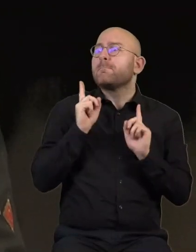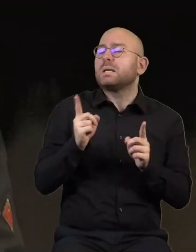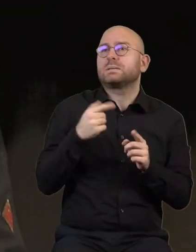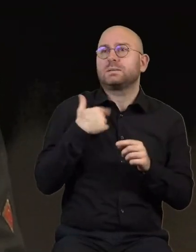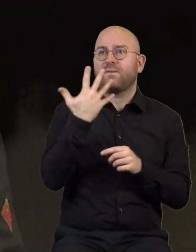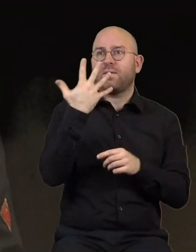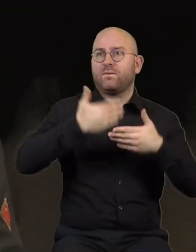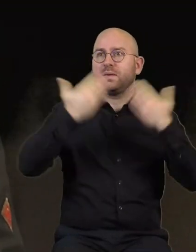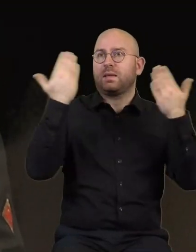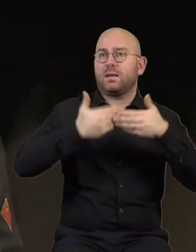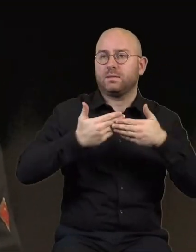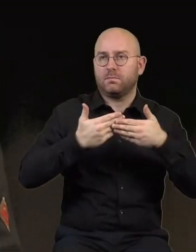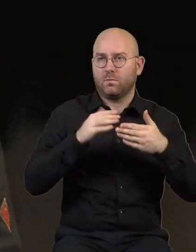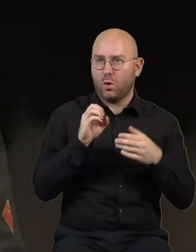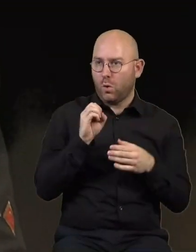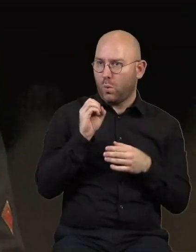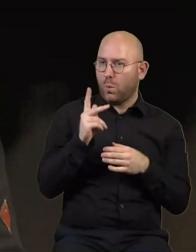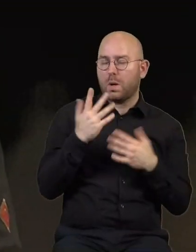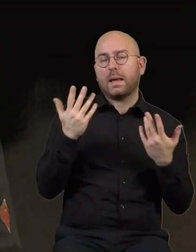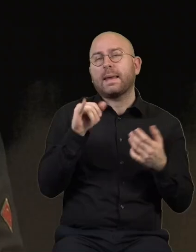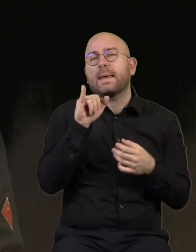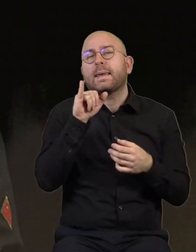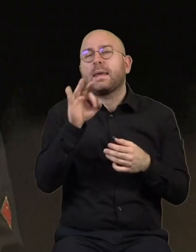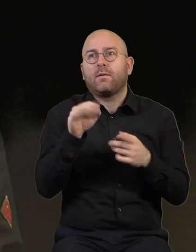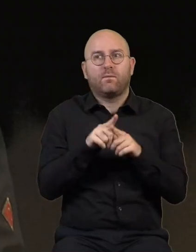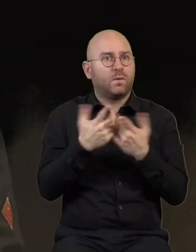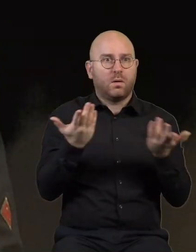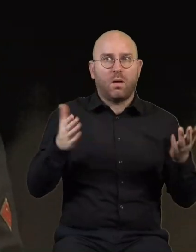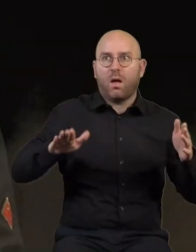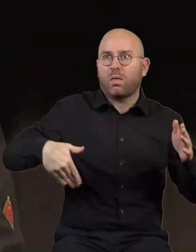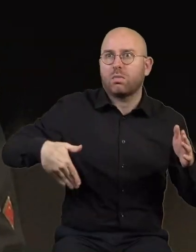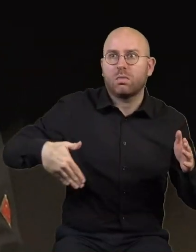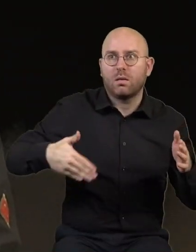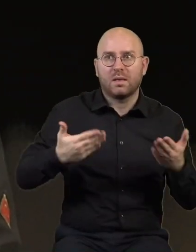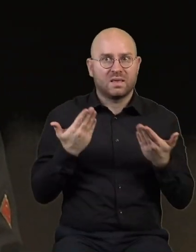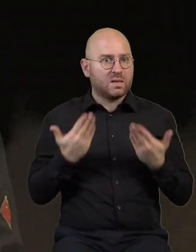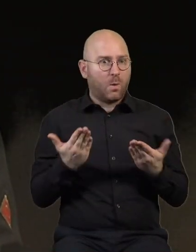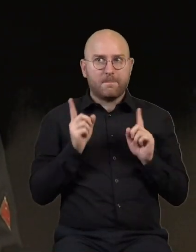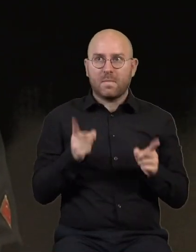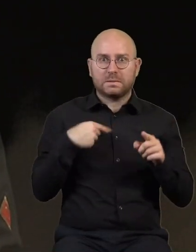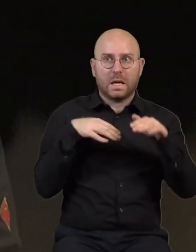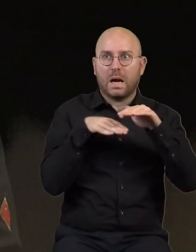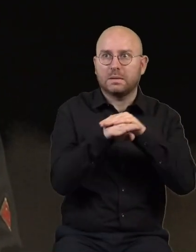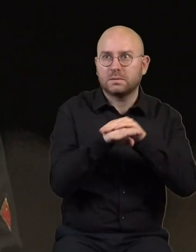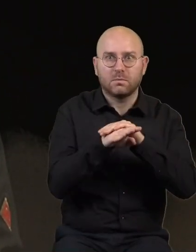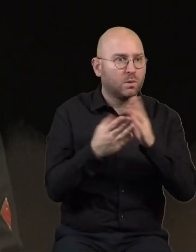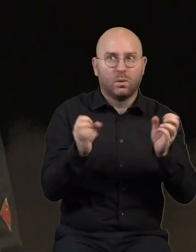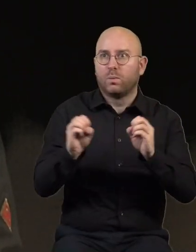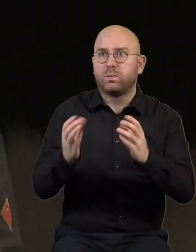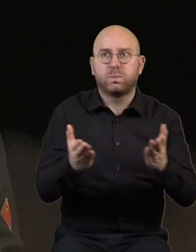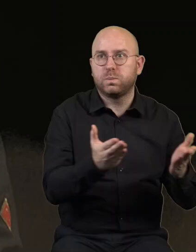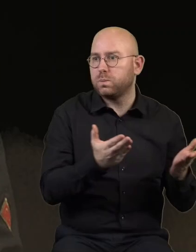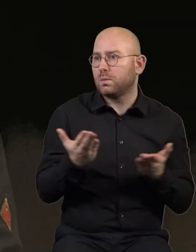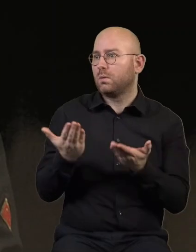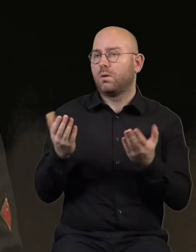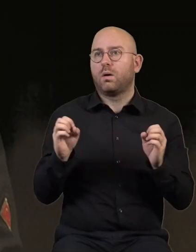accessibility or in the flow of the fuel? So there's a lot of stuff that needs to be addressed in that part.